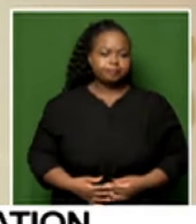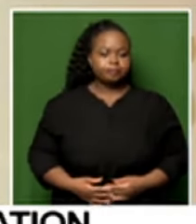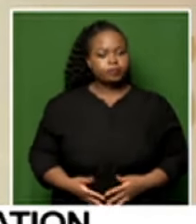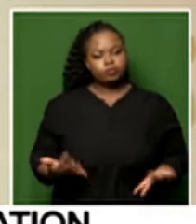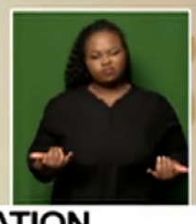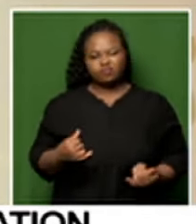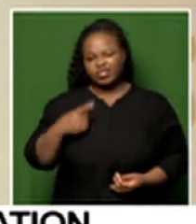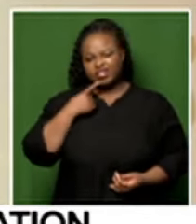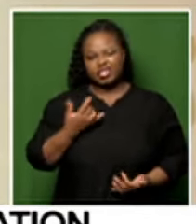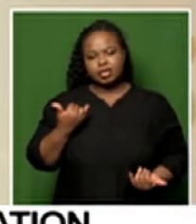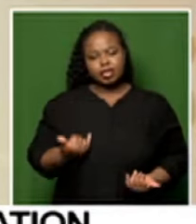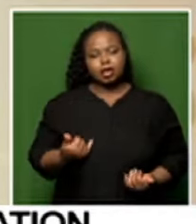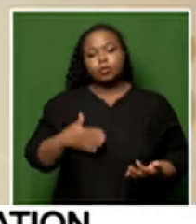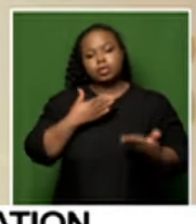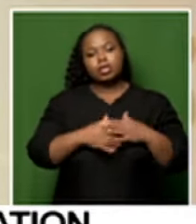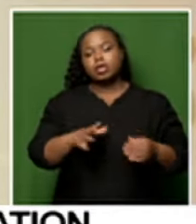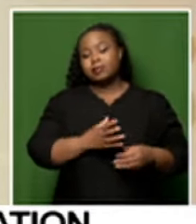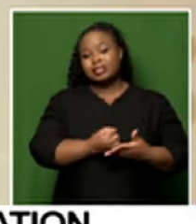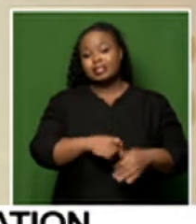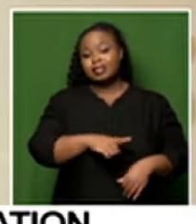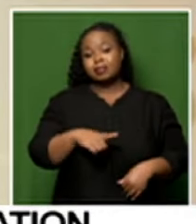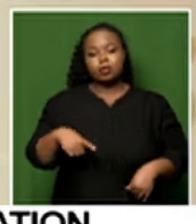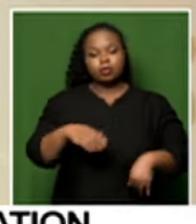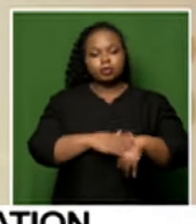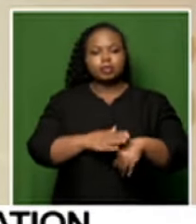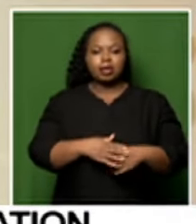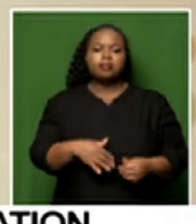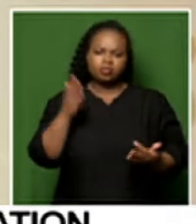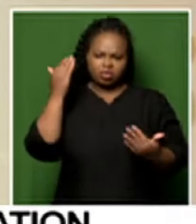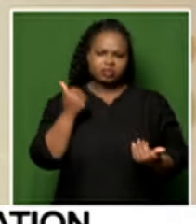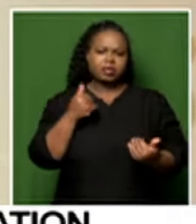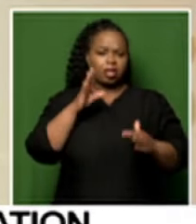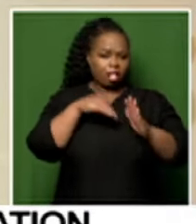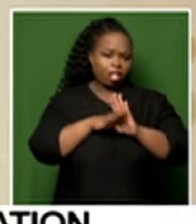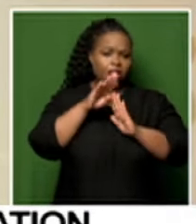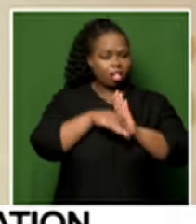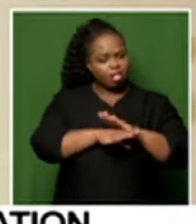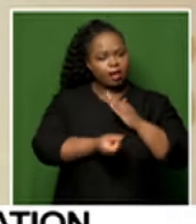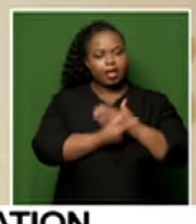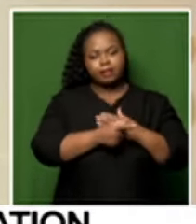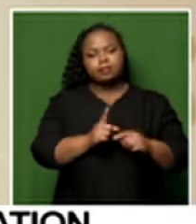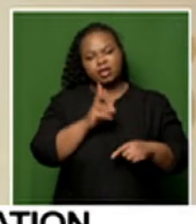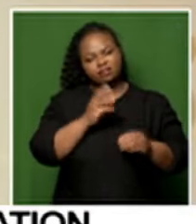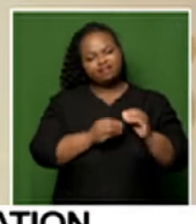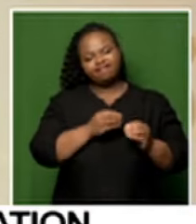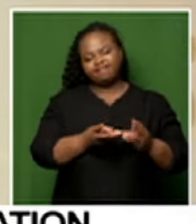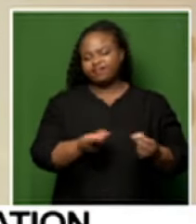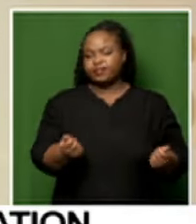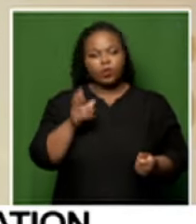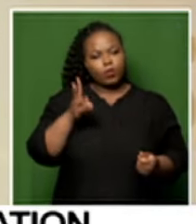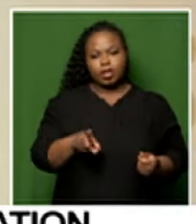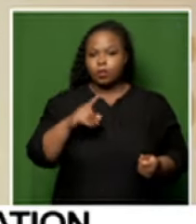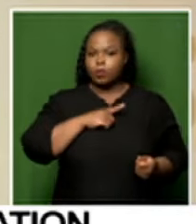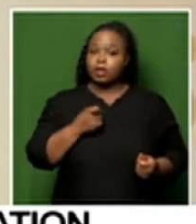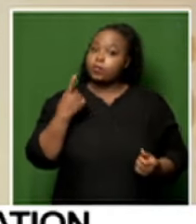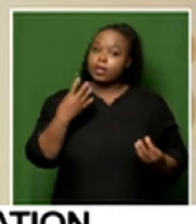said, it's going to take a bit of a while. We do expect there will be some hitches as we start, but we will get it right. At the end of it, this is the